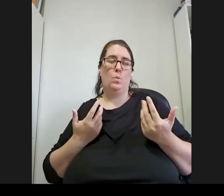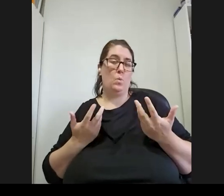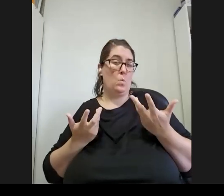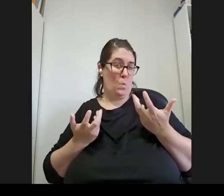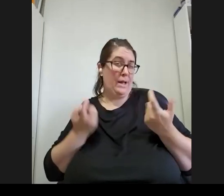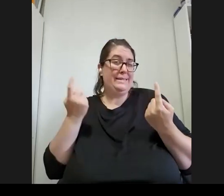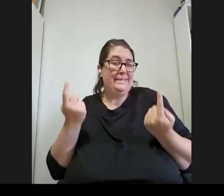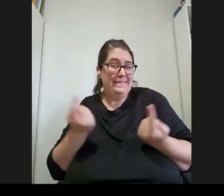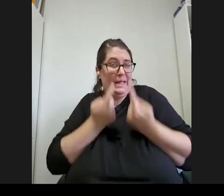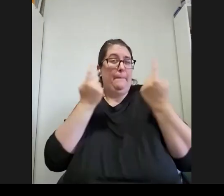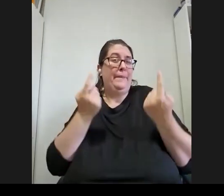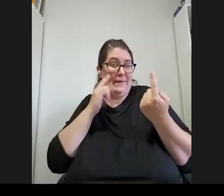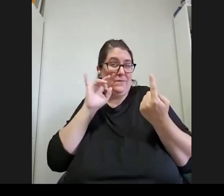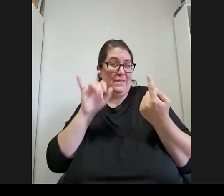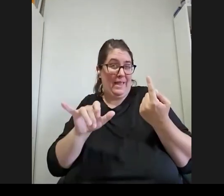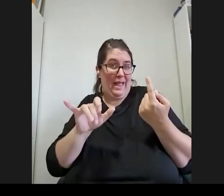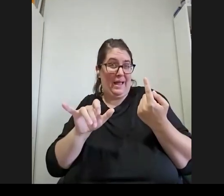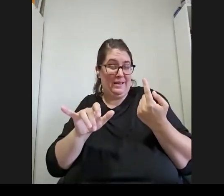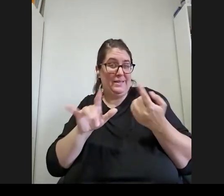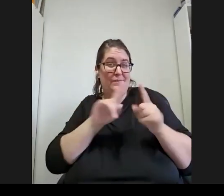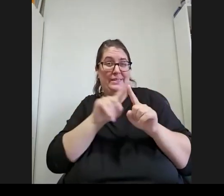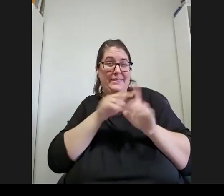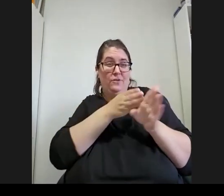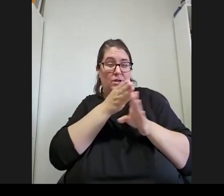to access it from various different places,